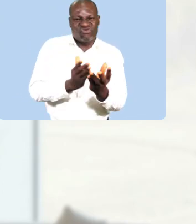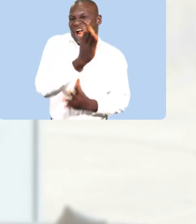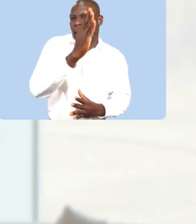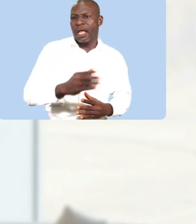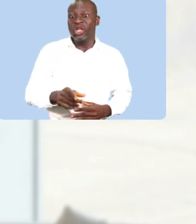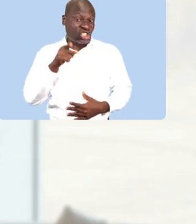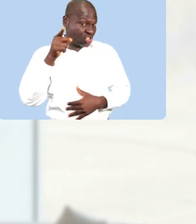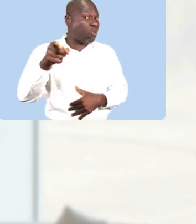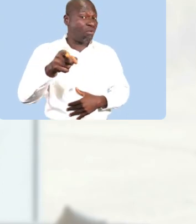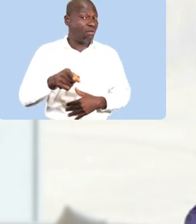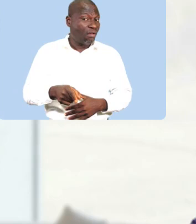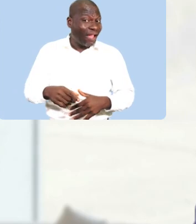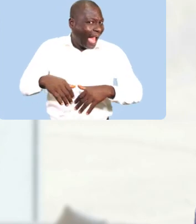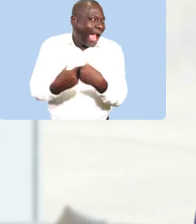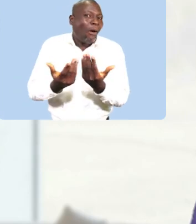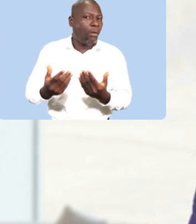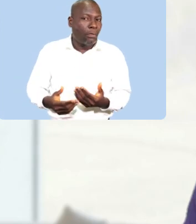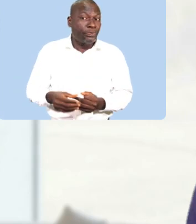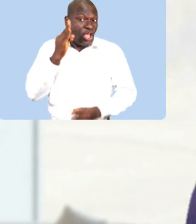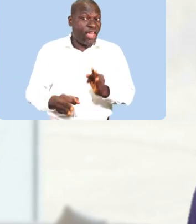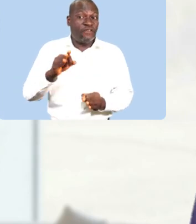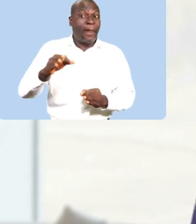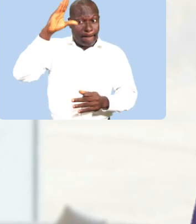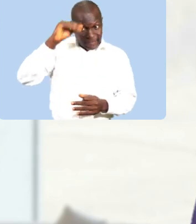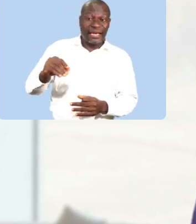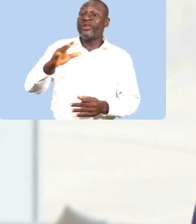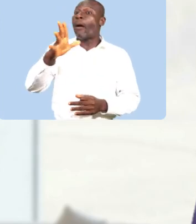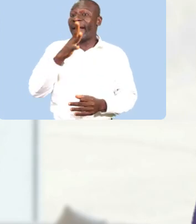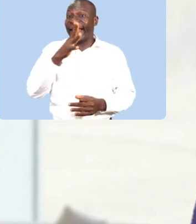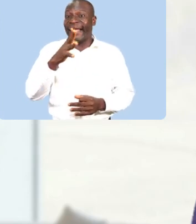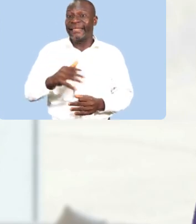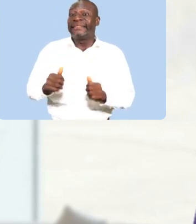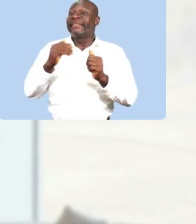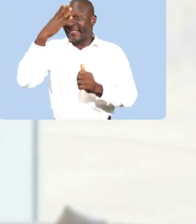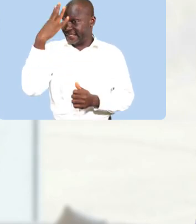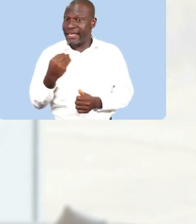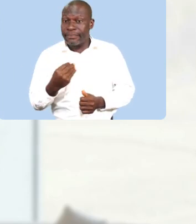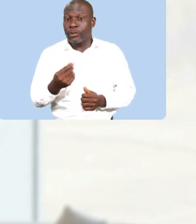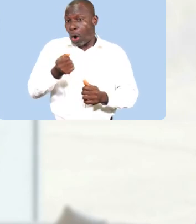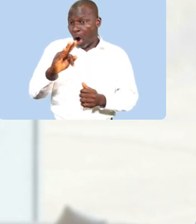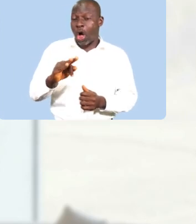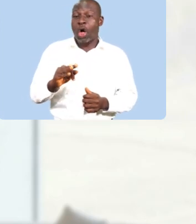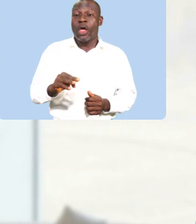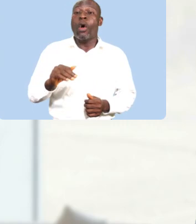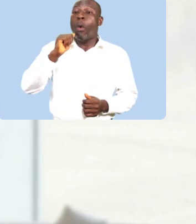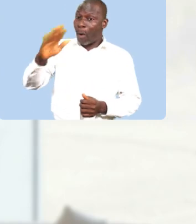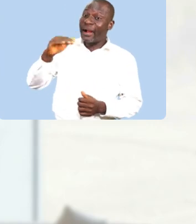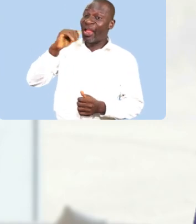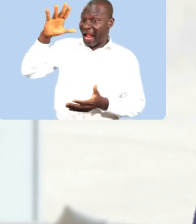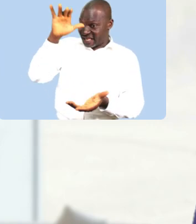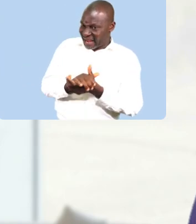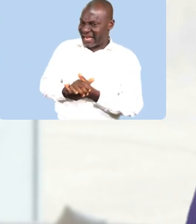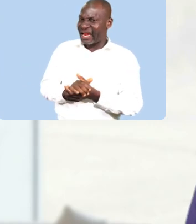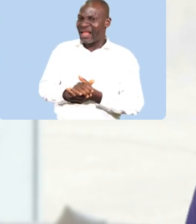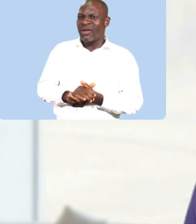wo kasa no wo yire your ba ana wo ye be ma ana so your ba wo kunu no wo ye be ma ana